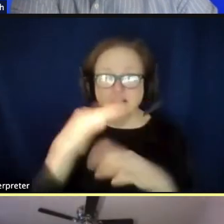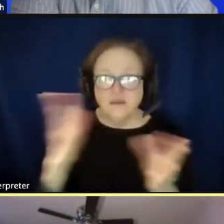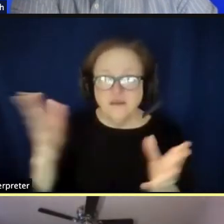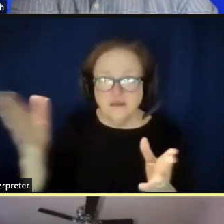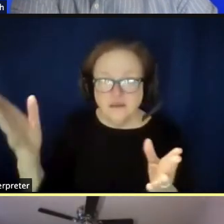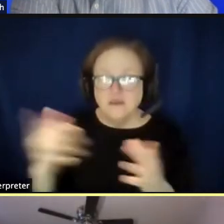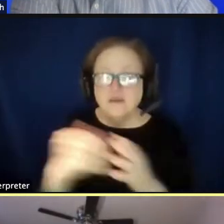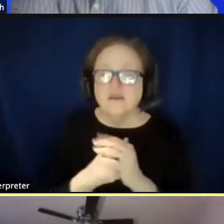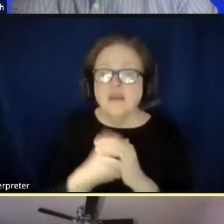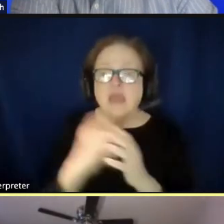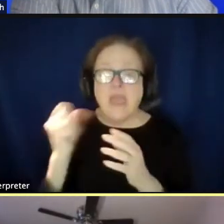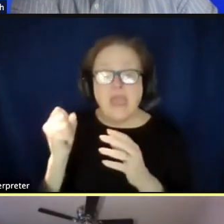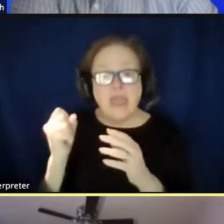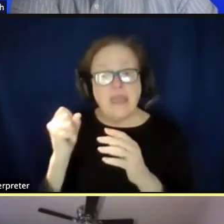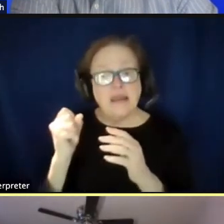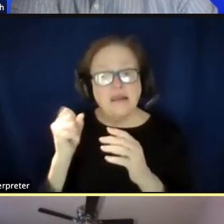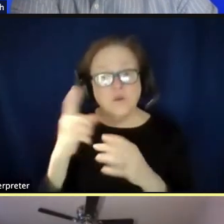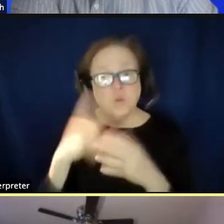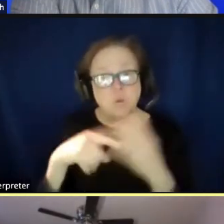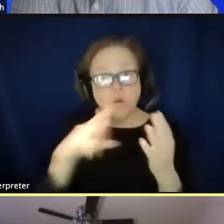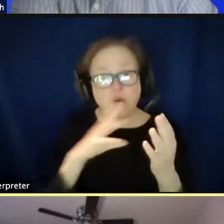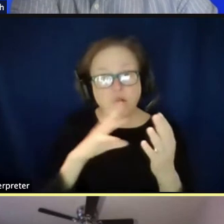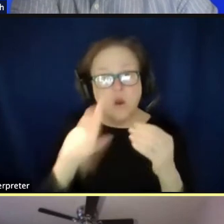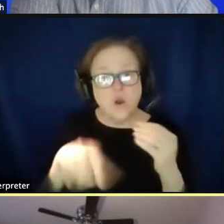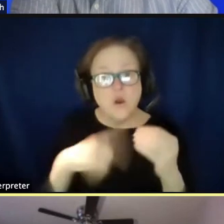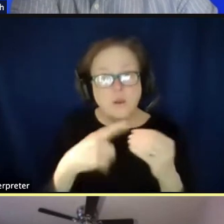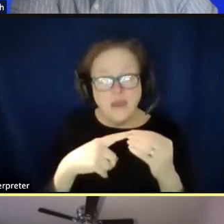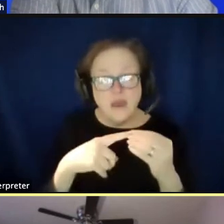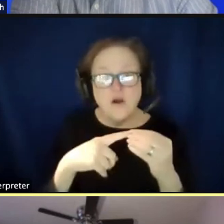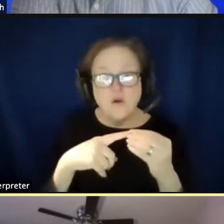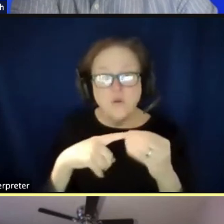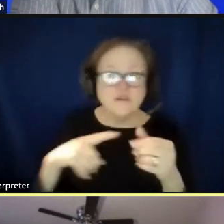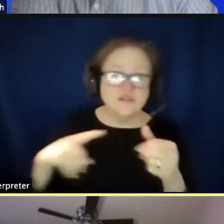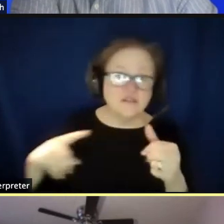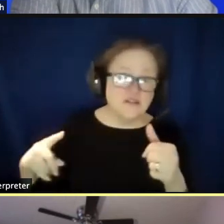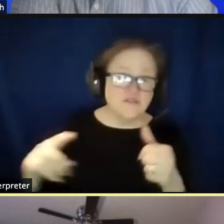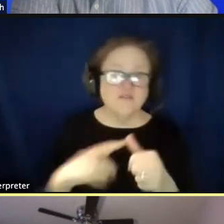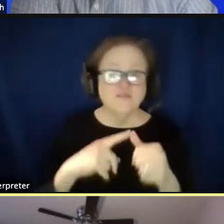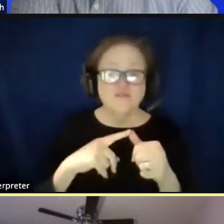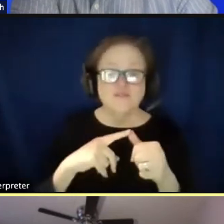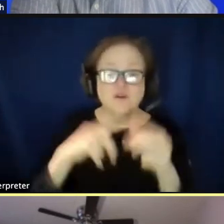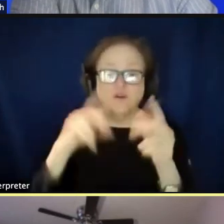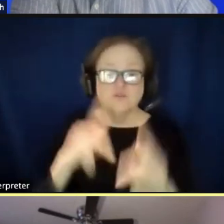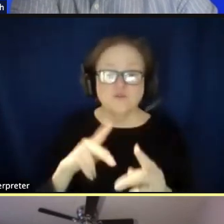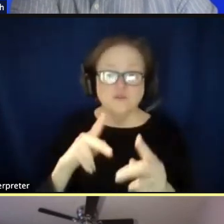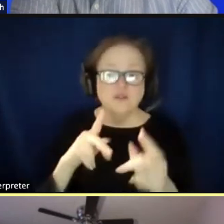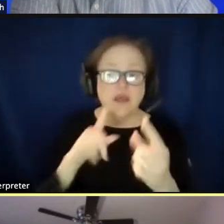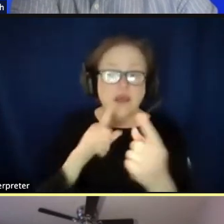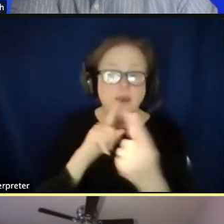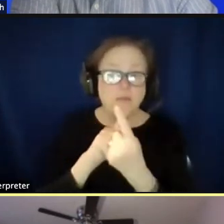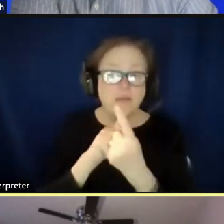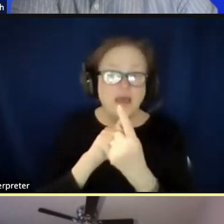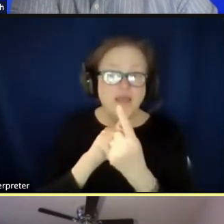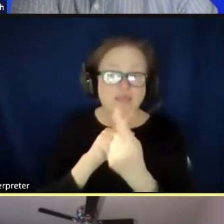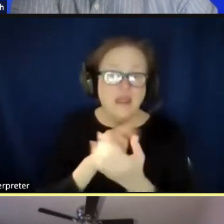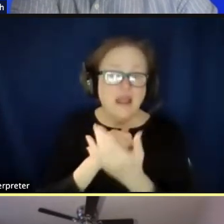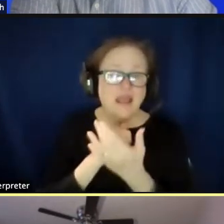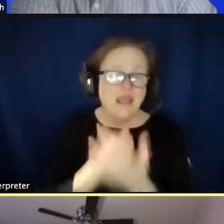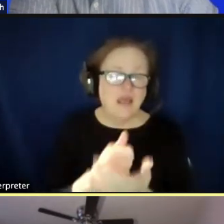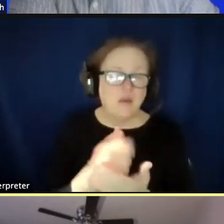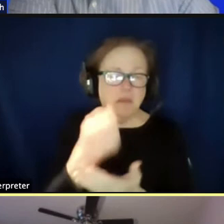person that I'm talking about was the first person who I encountered that I helped in a way.